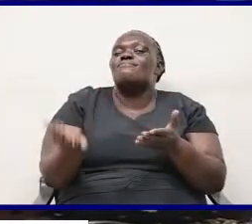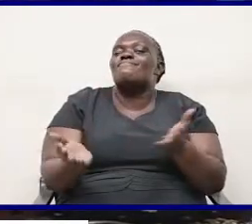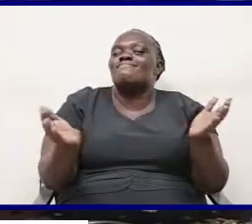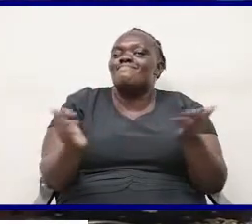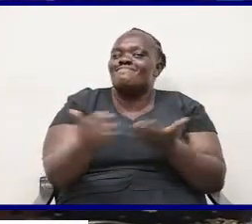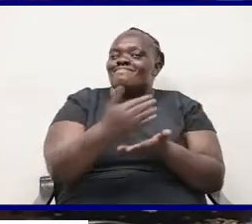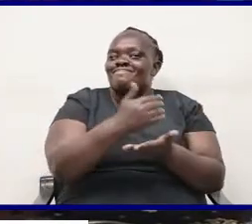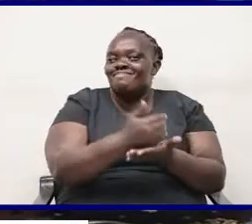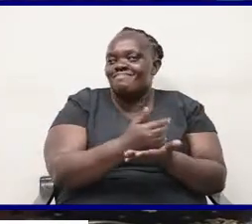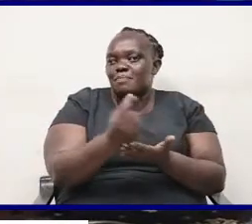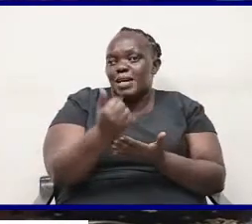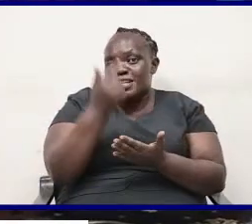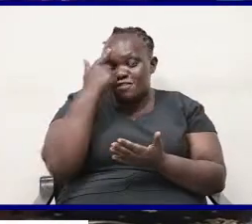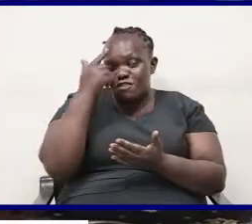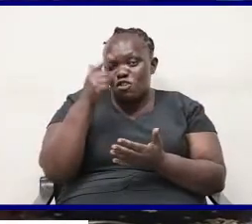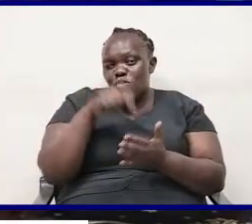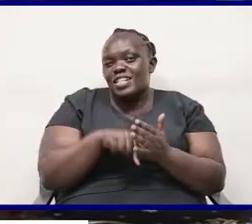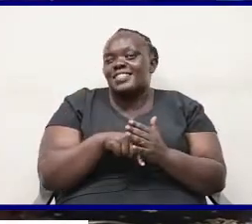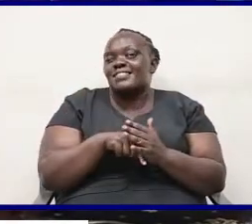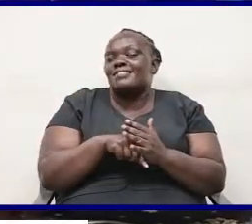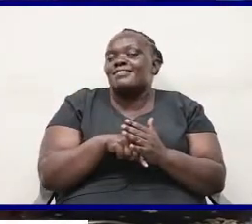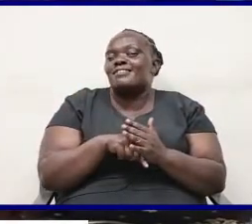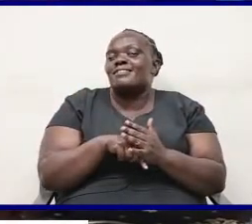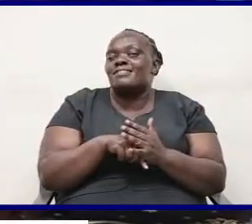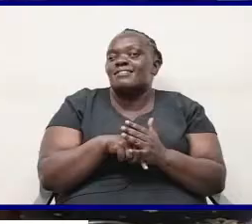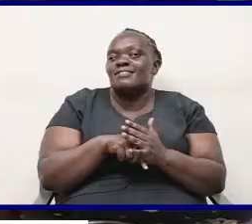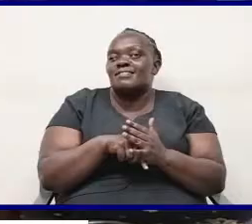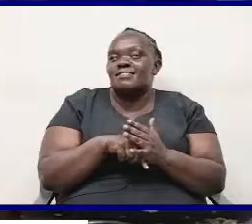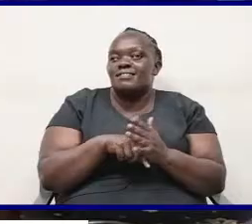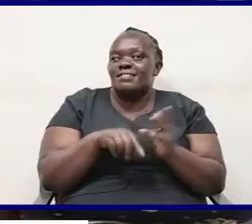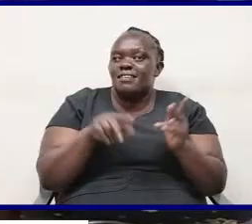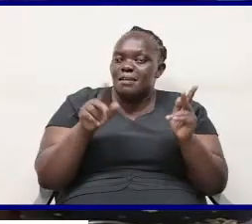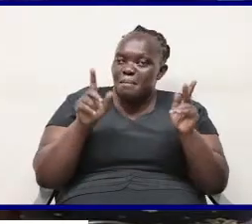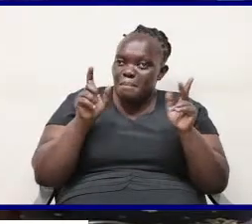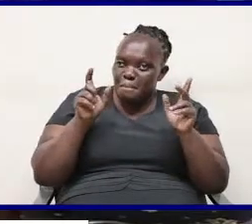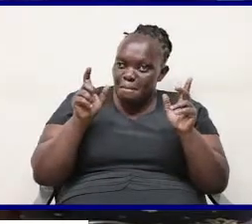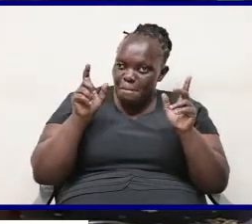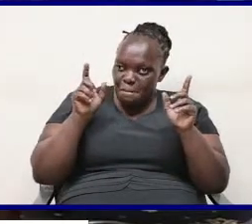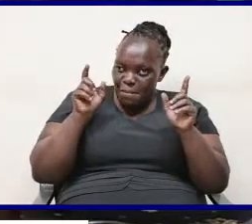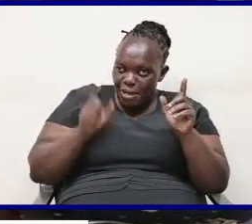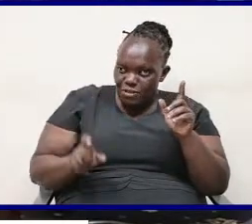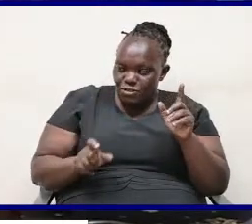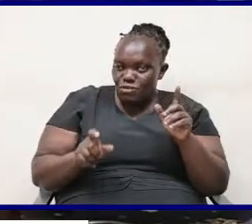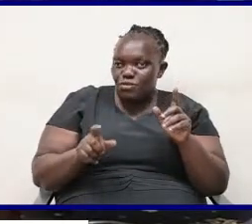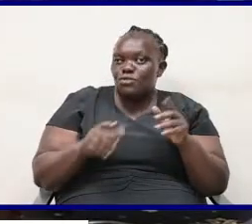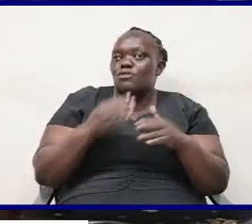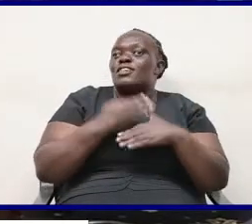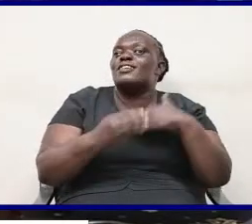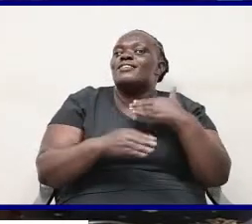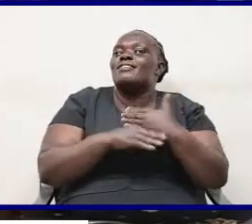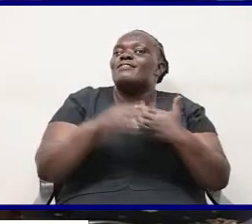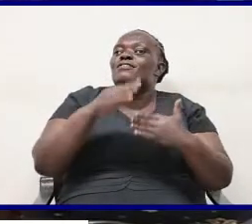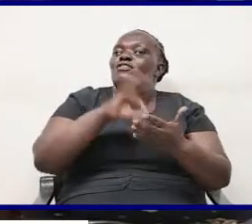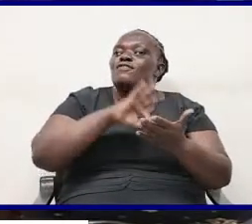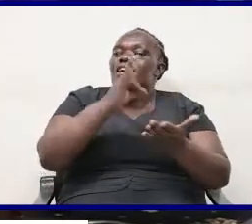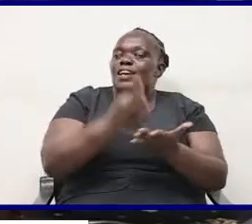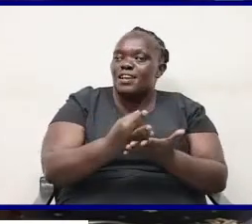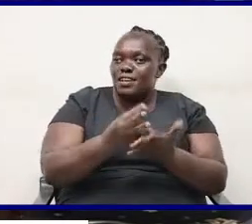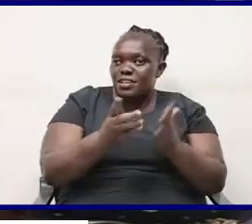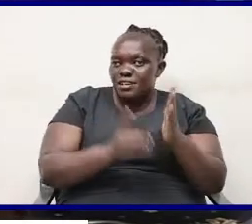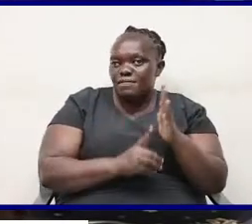what? For what is the money being raised for? Yeah? What is it being raised for? For